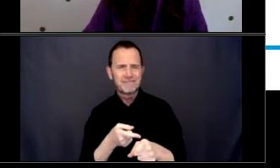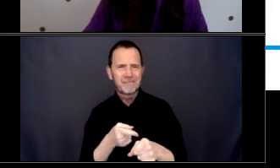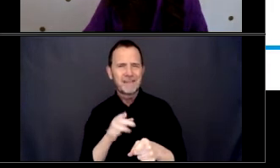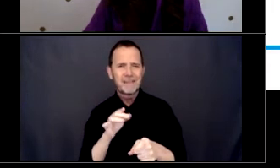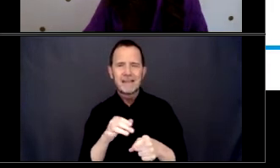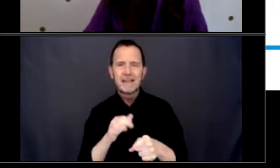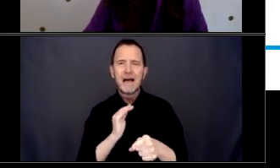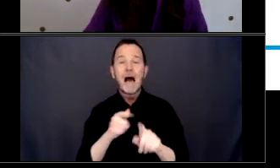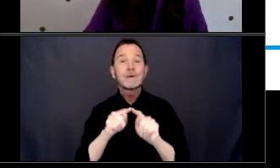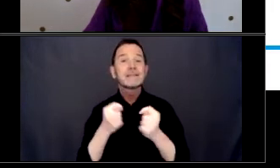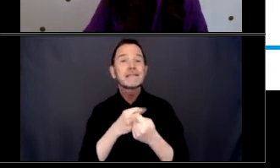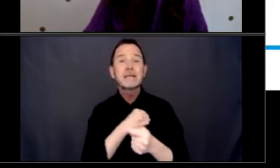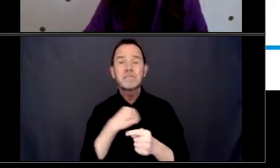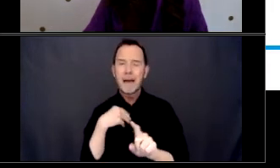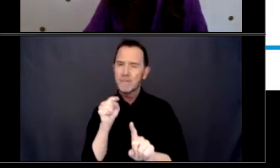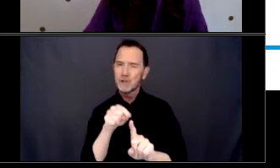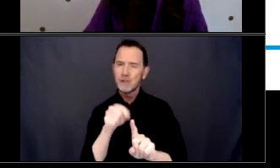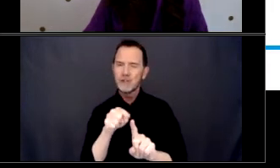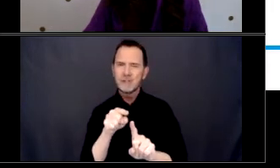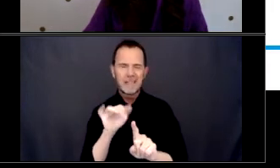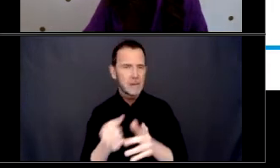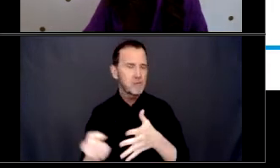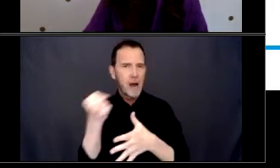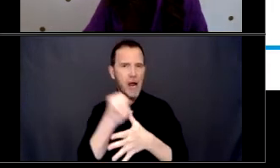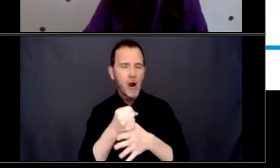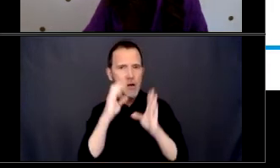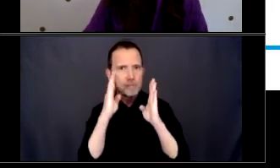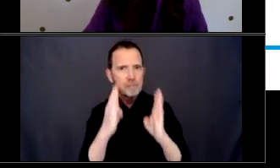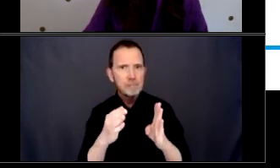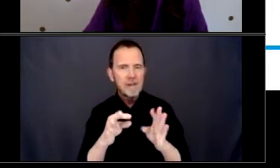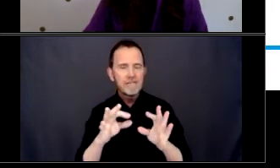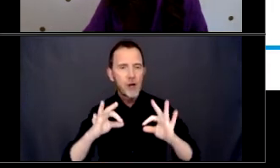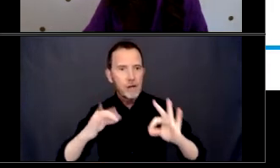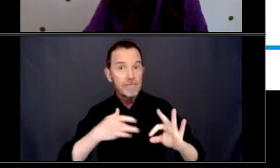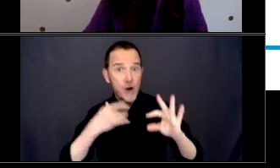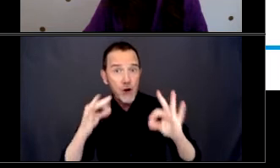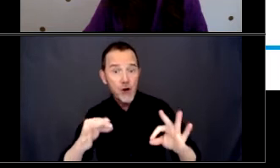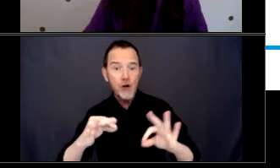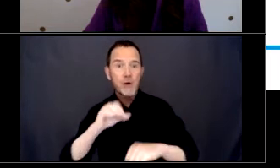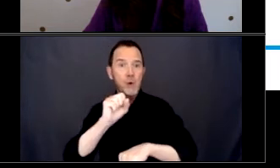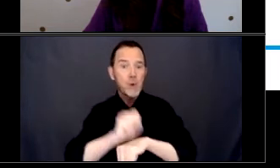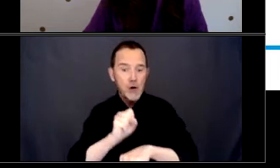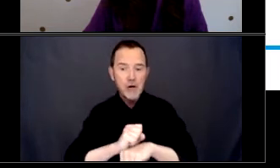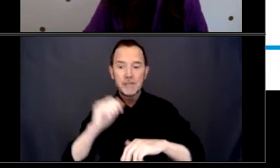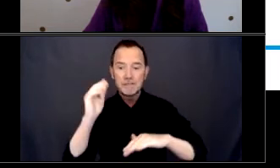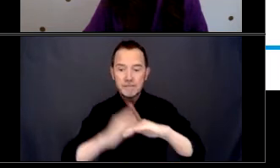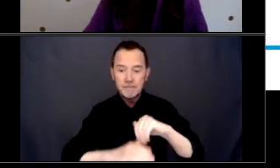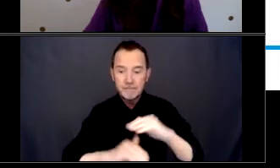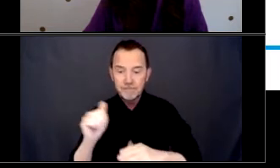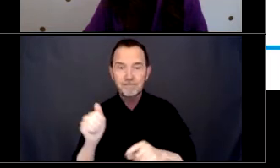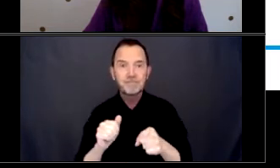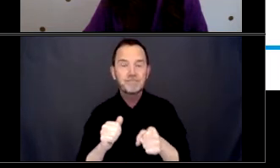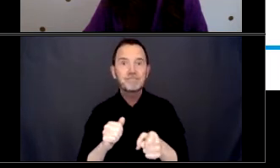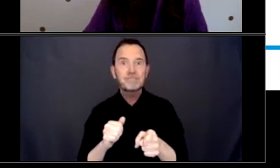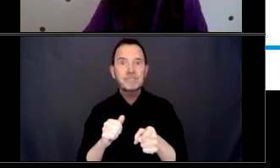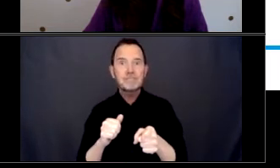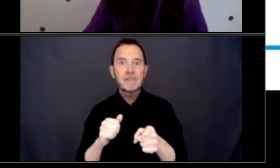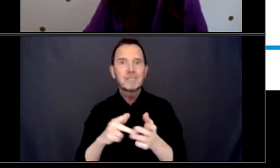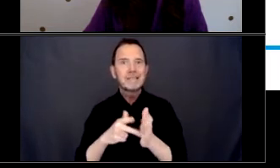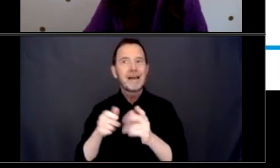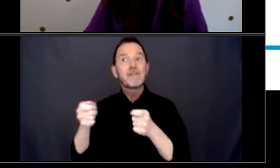1A. We've got to make sure that those individuals are very, very comfortable. And so we're working very much with our managers on training them how to